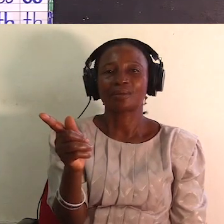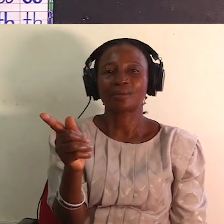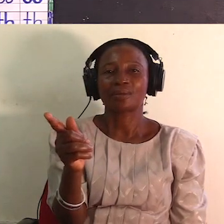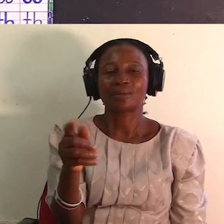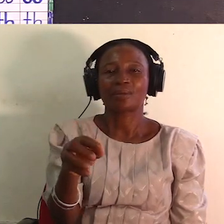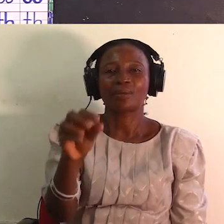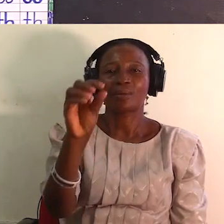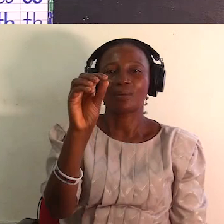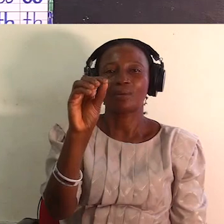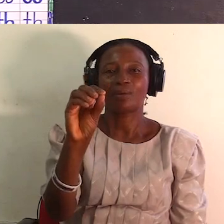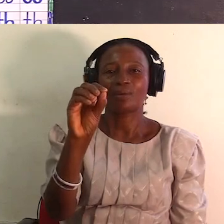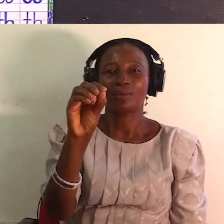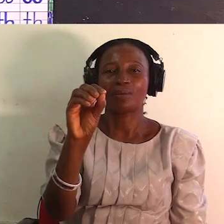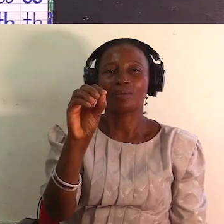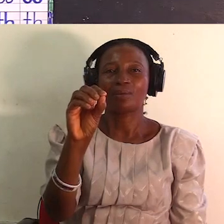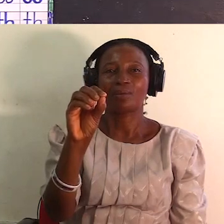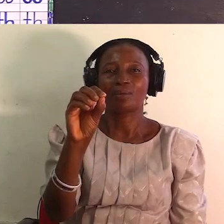We've done A.